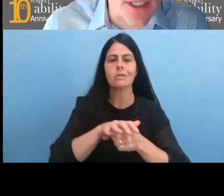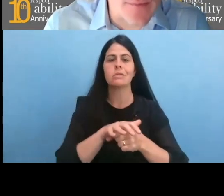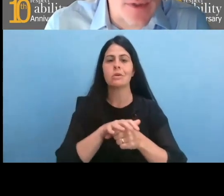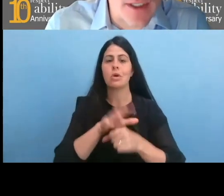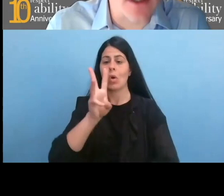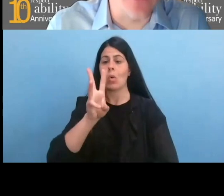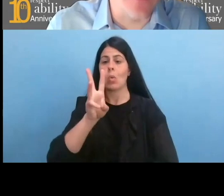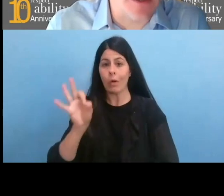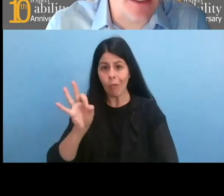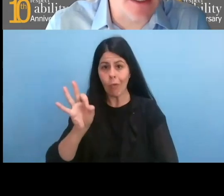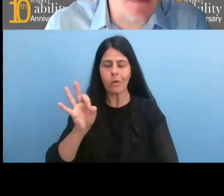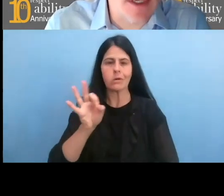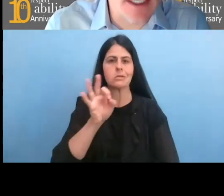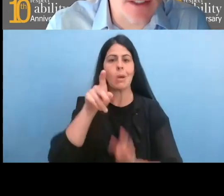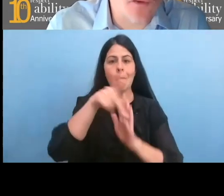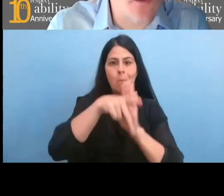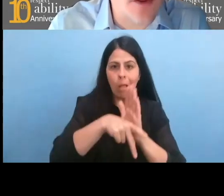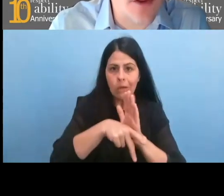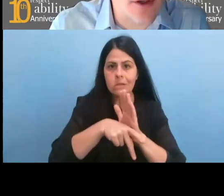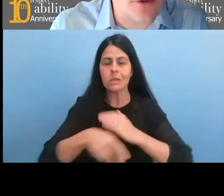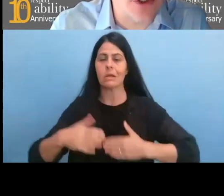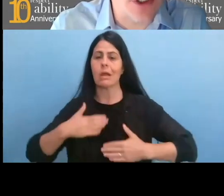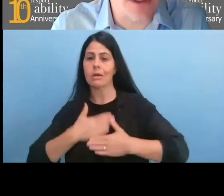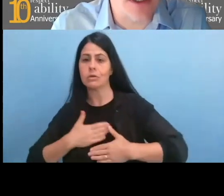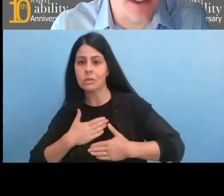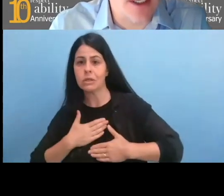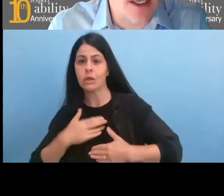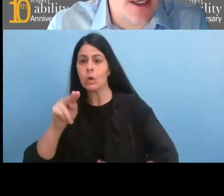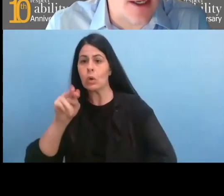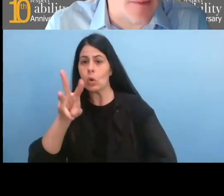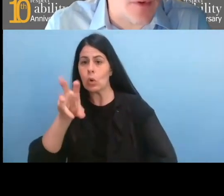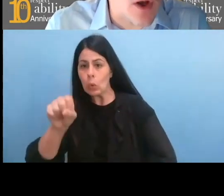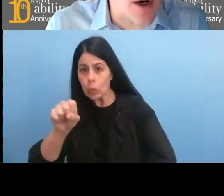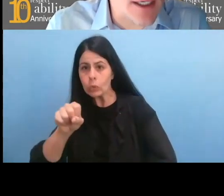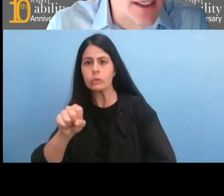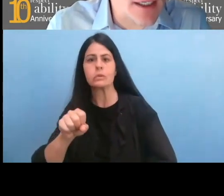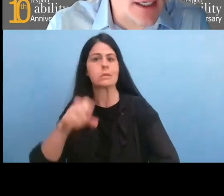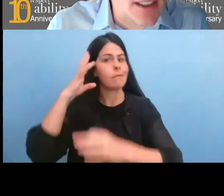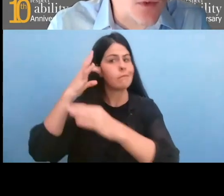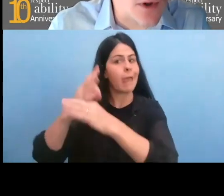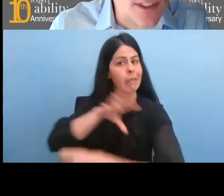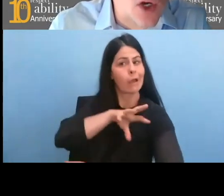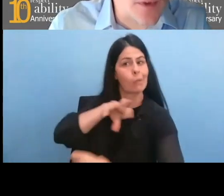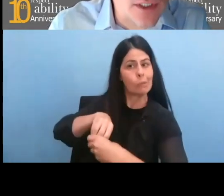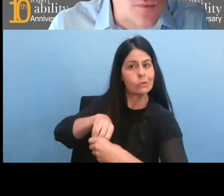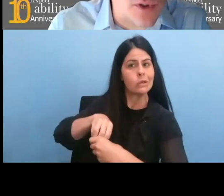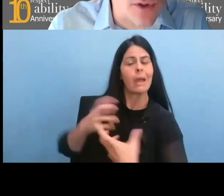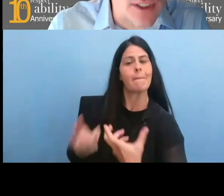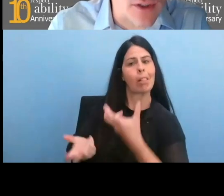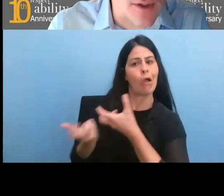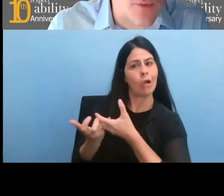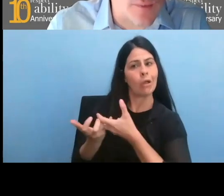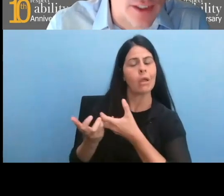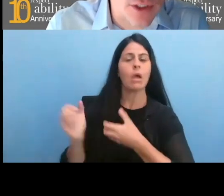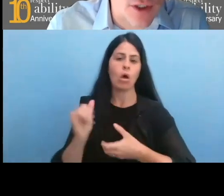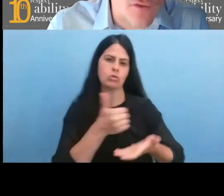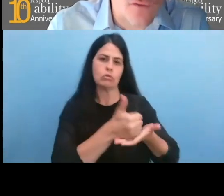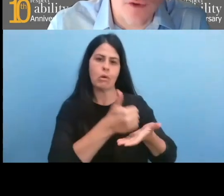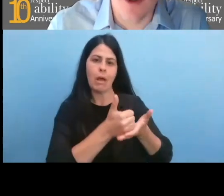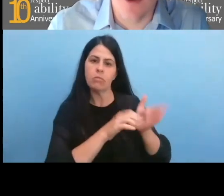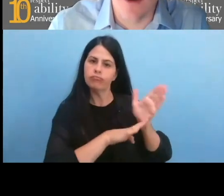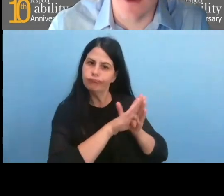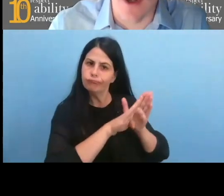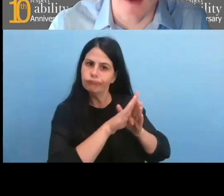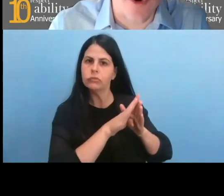the entertainment, news media space, faith inclusion, and belonging, as well as helping to build an incredible bench